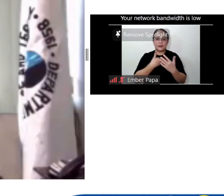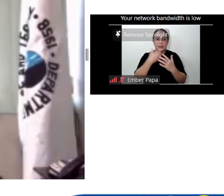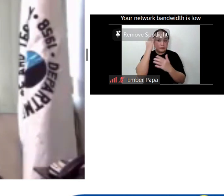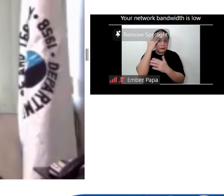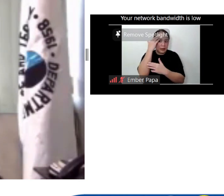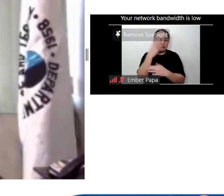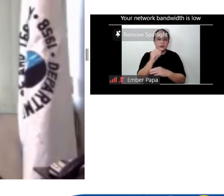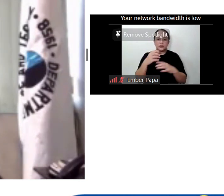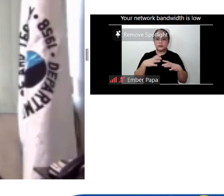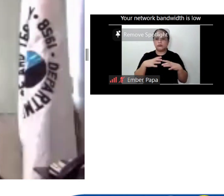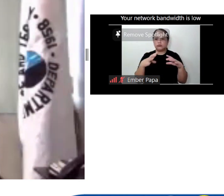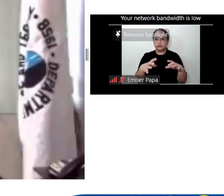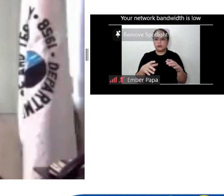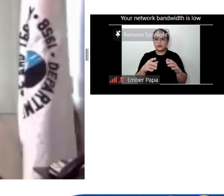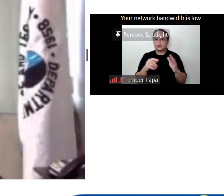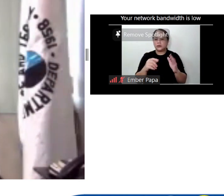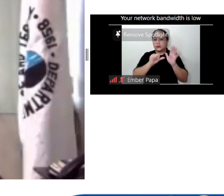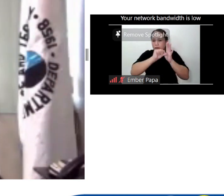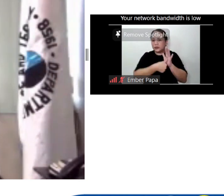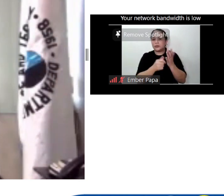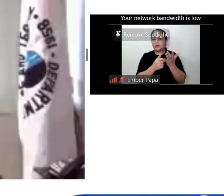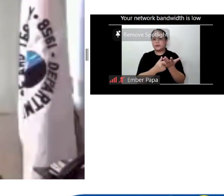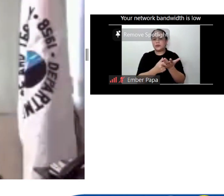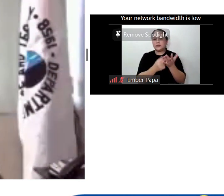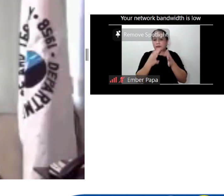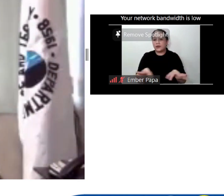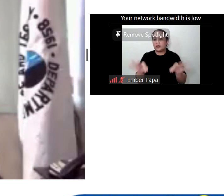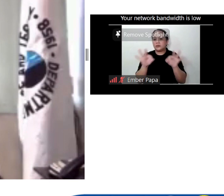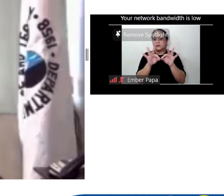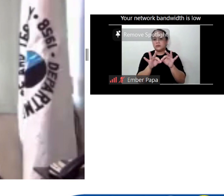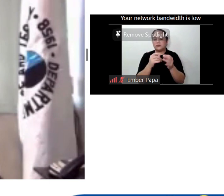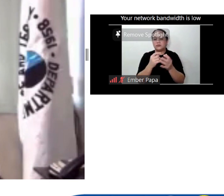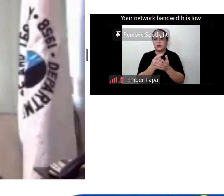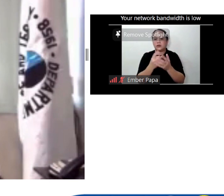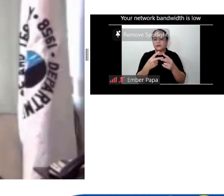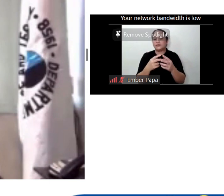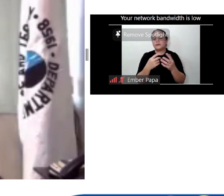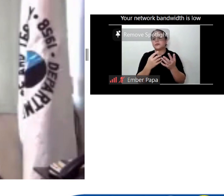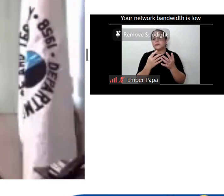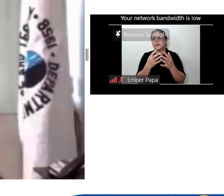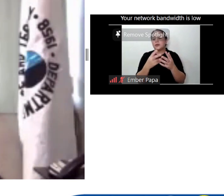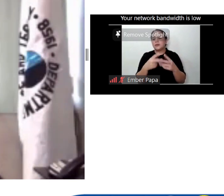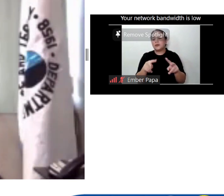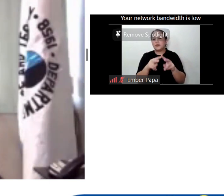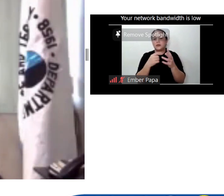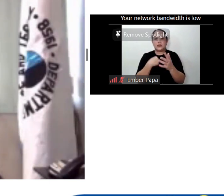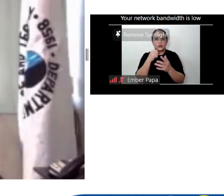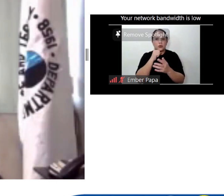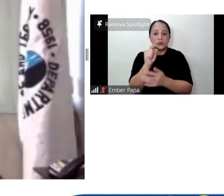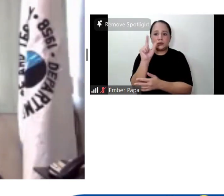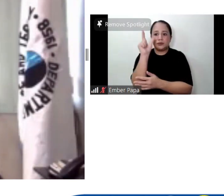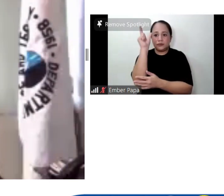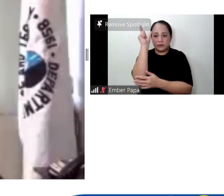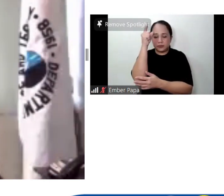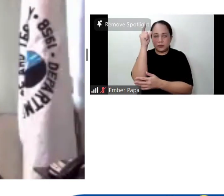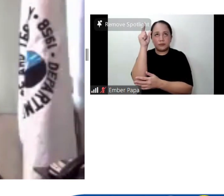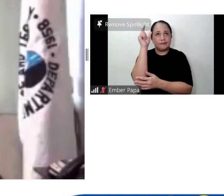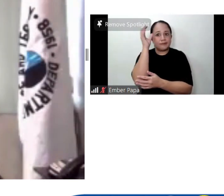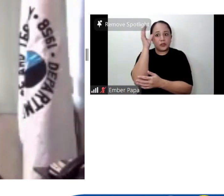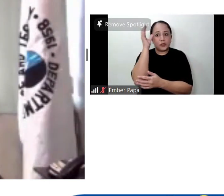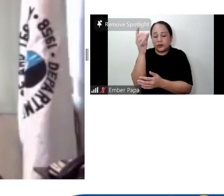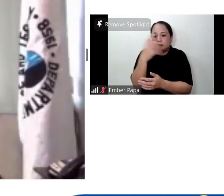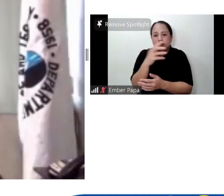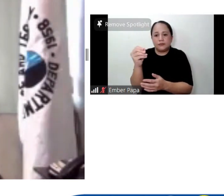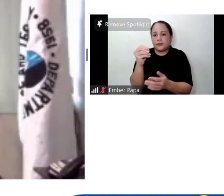commitment to highlight the key value of sustainability, not only as a concept, but also as a paradigm